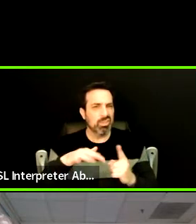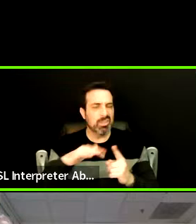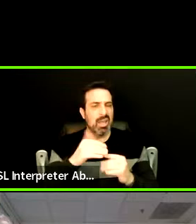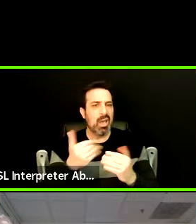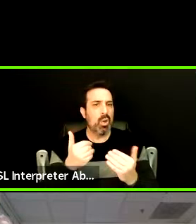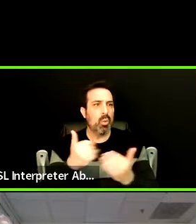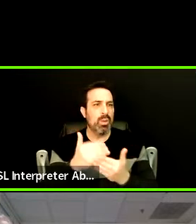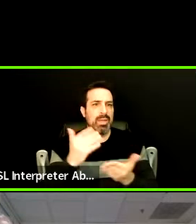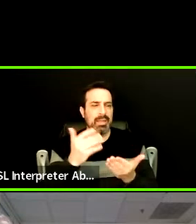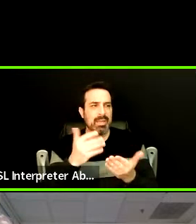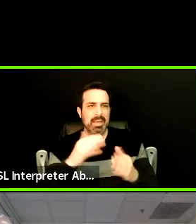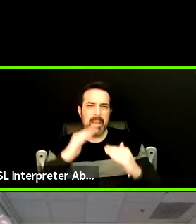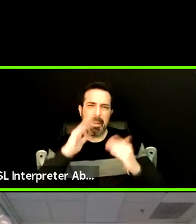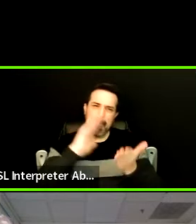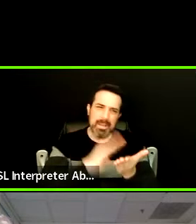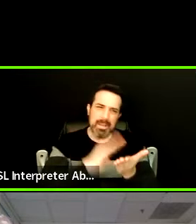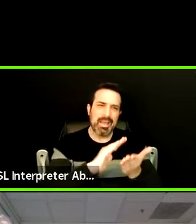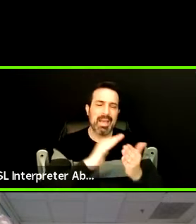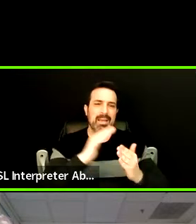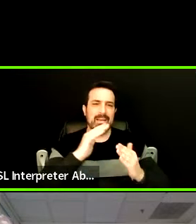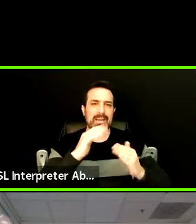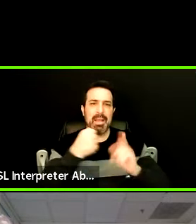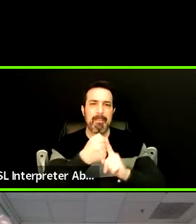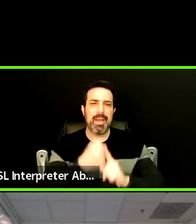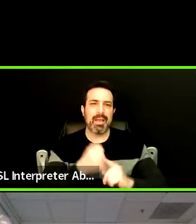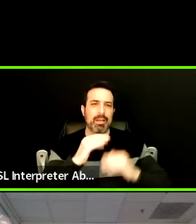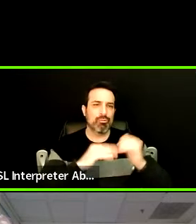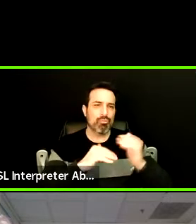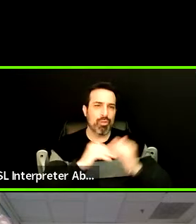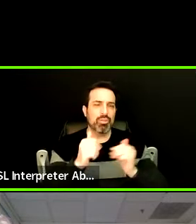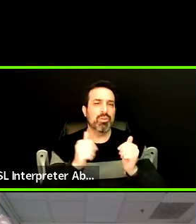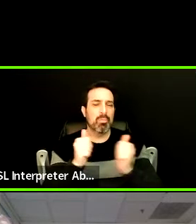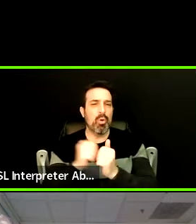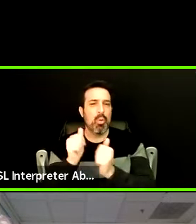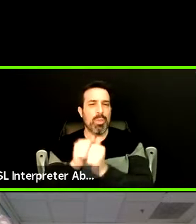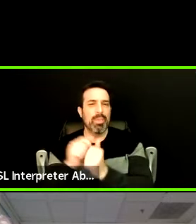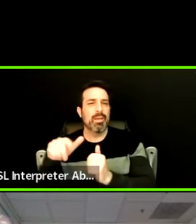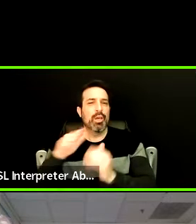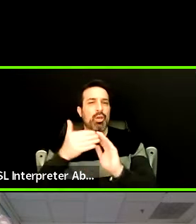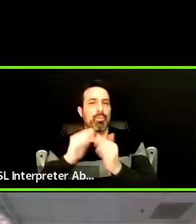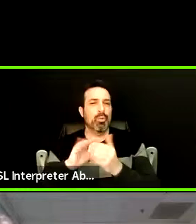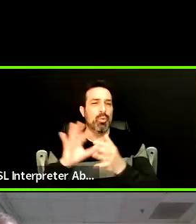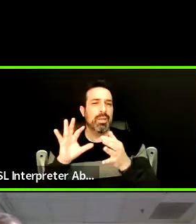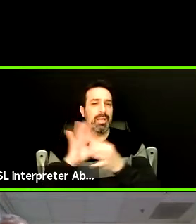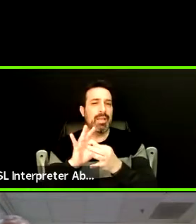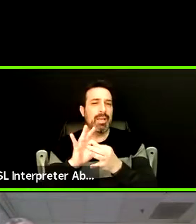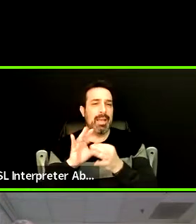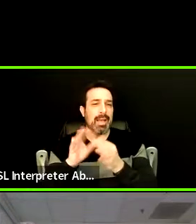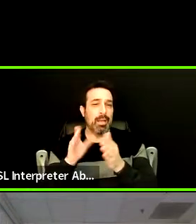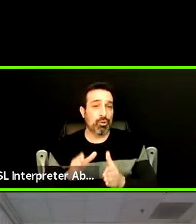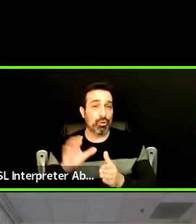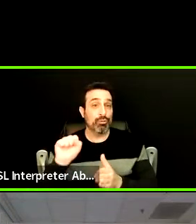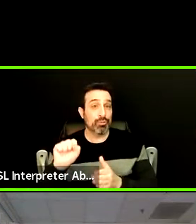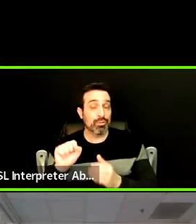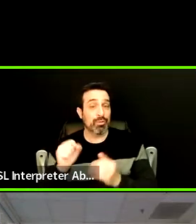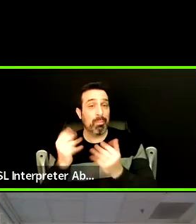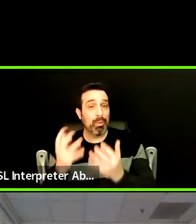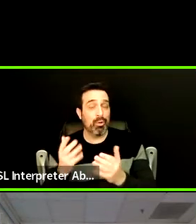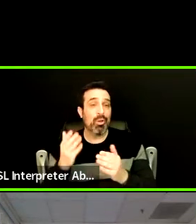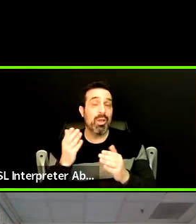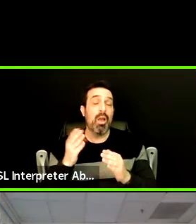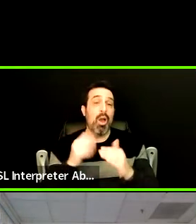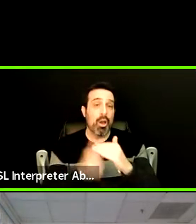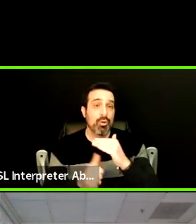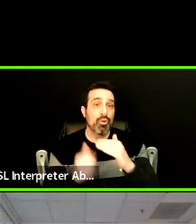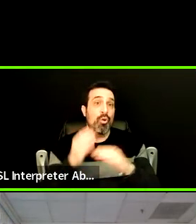of construction? The rest of it's in notes along with our community connectors, plural, under and over both sides of the